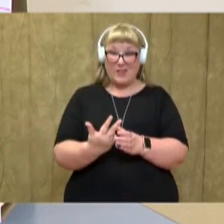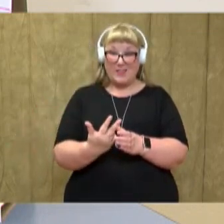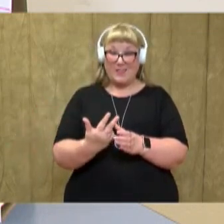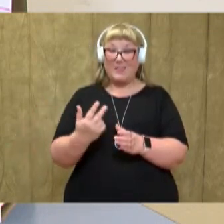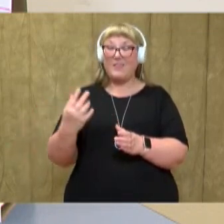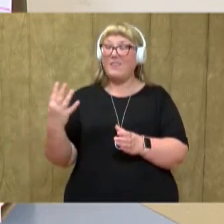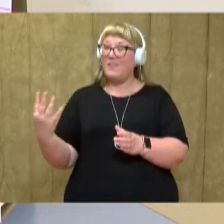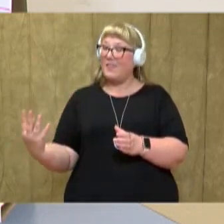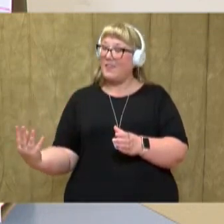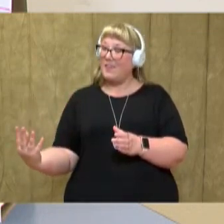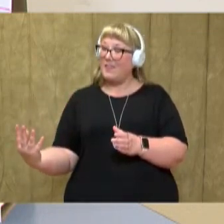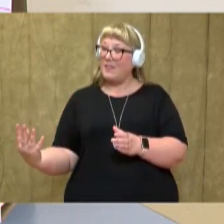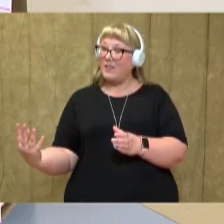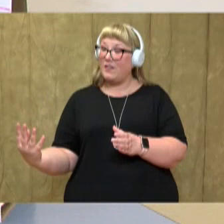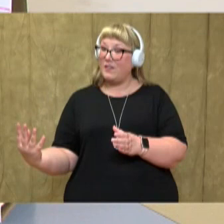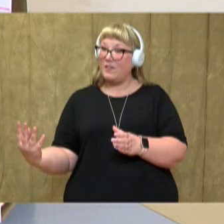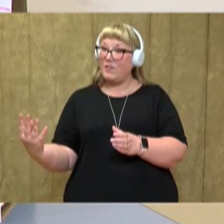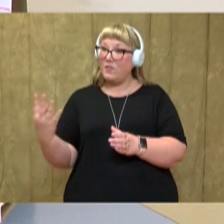3,